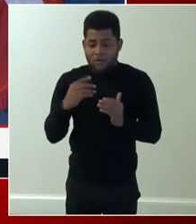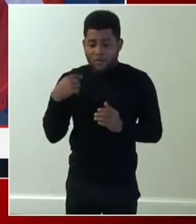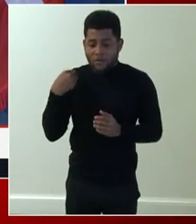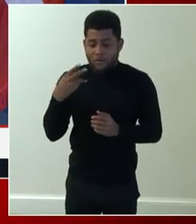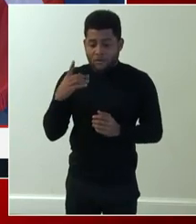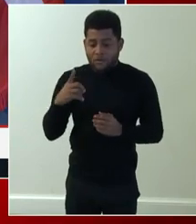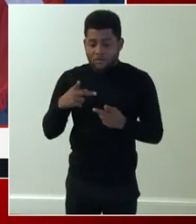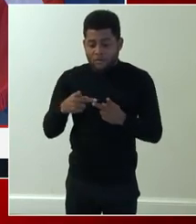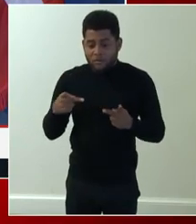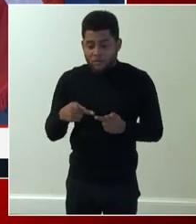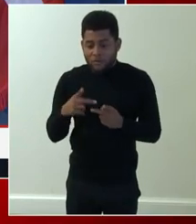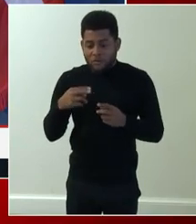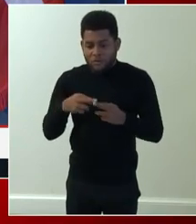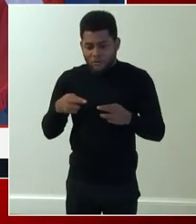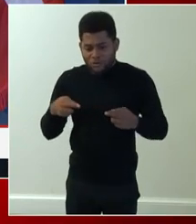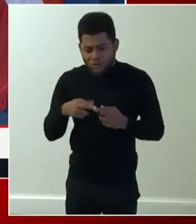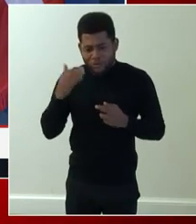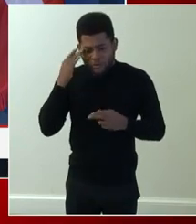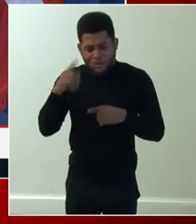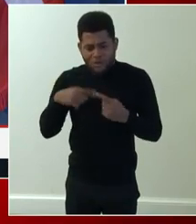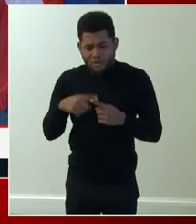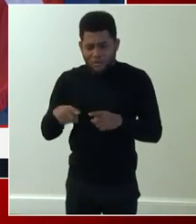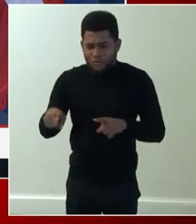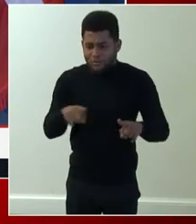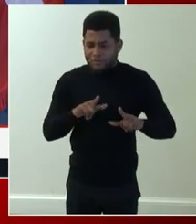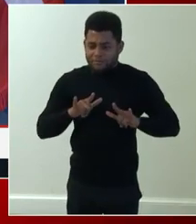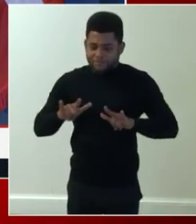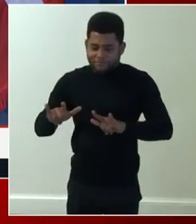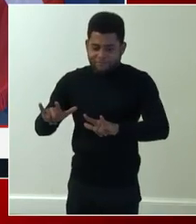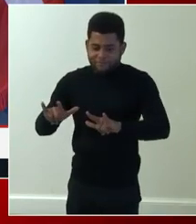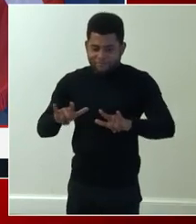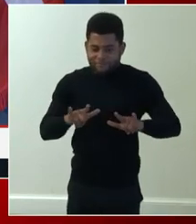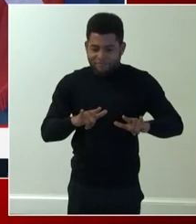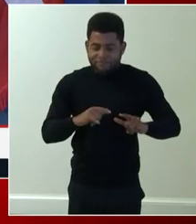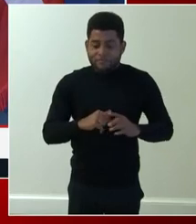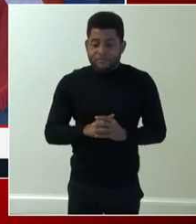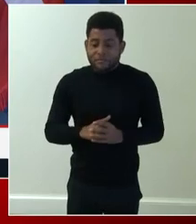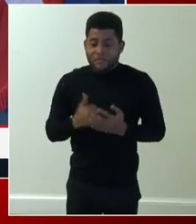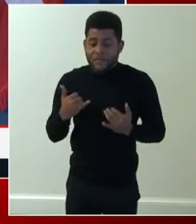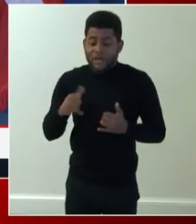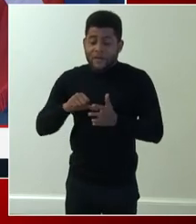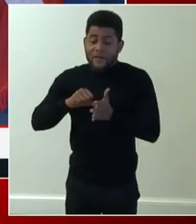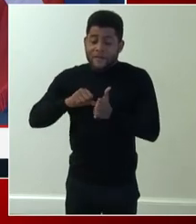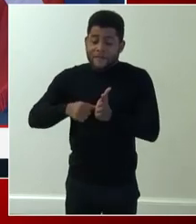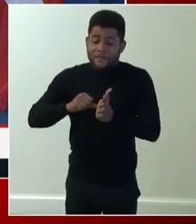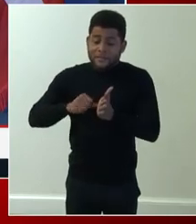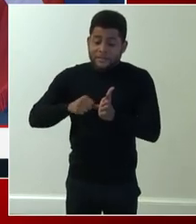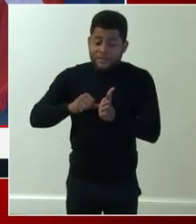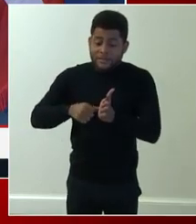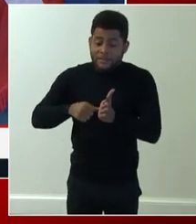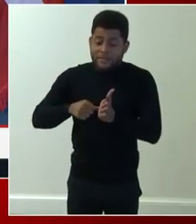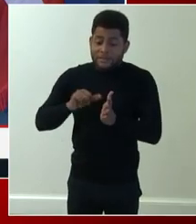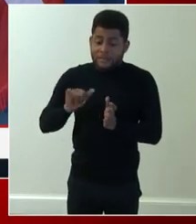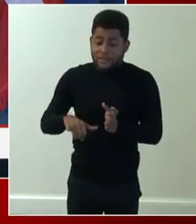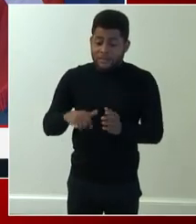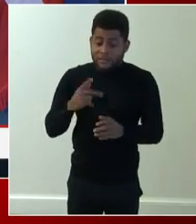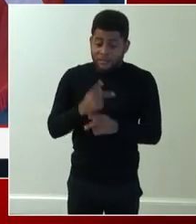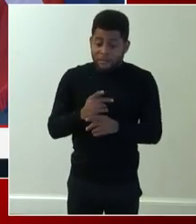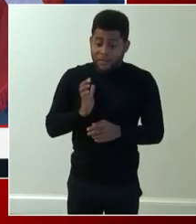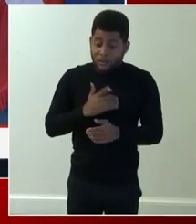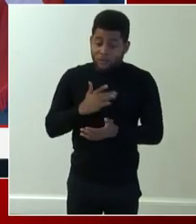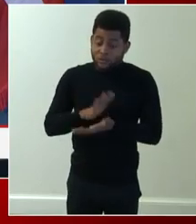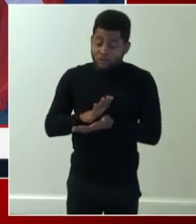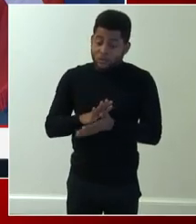region, to know that we're thinking about them. I also want to emphasize that keeping our schools open and